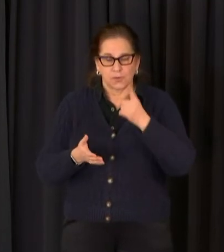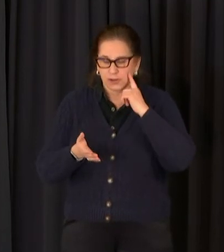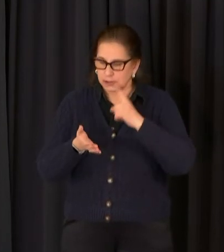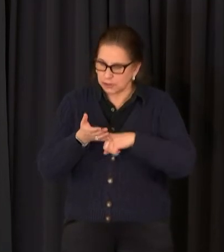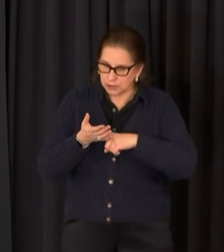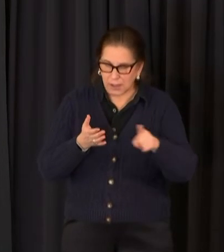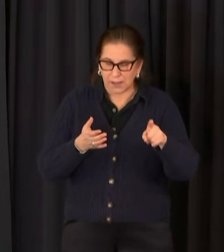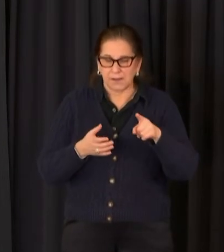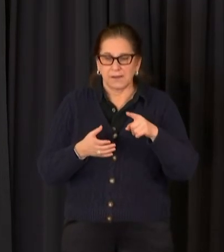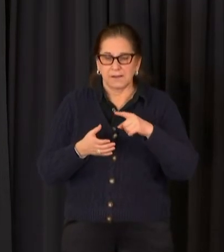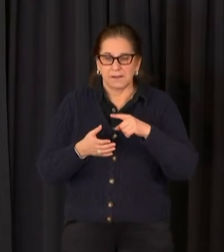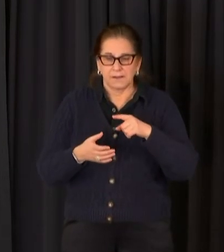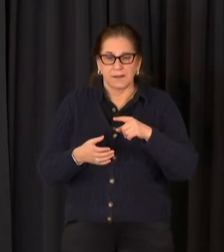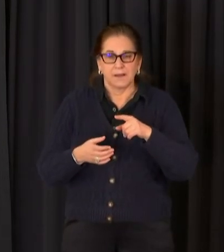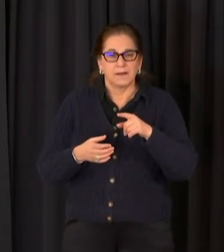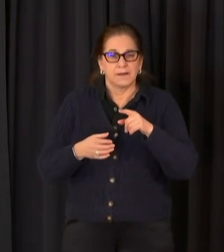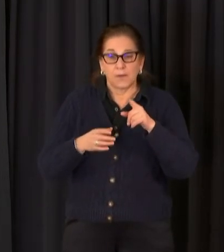at